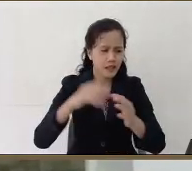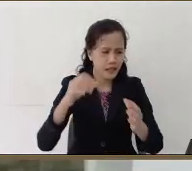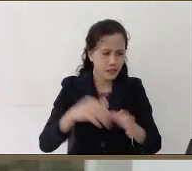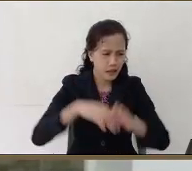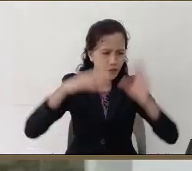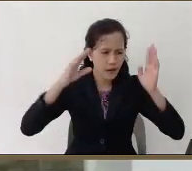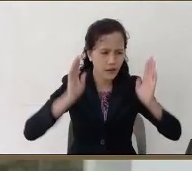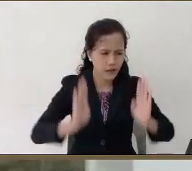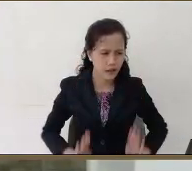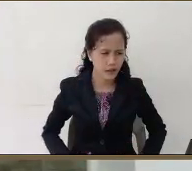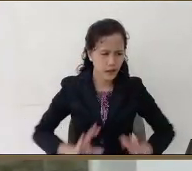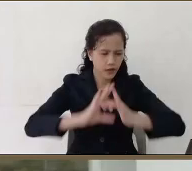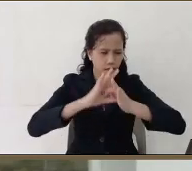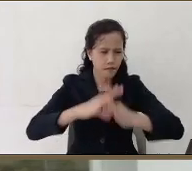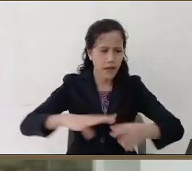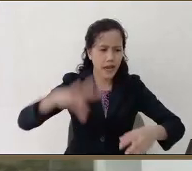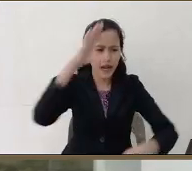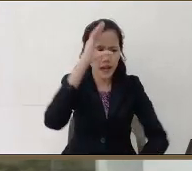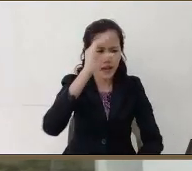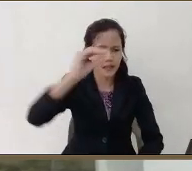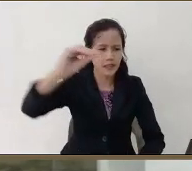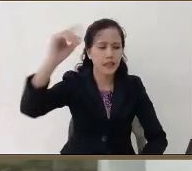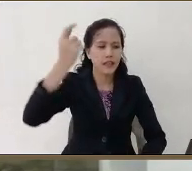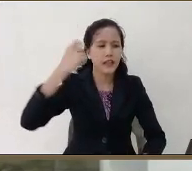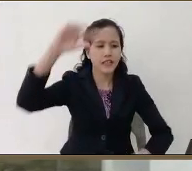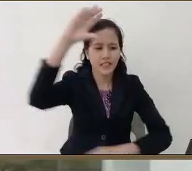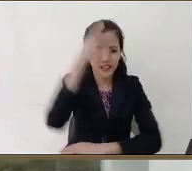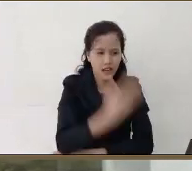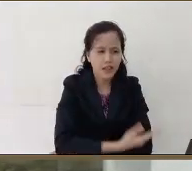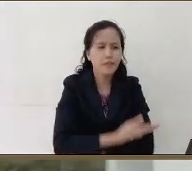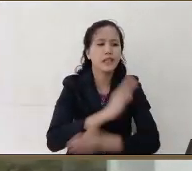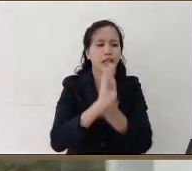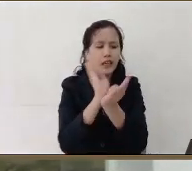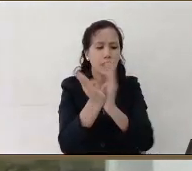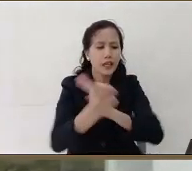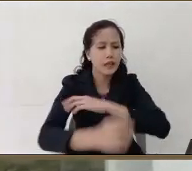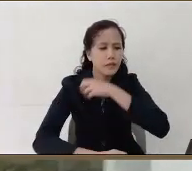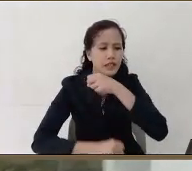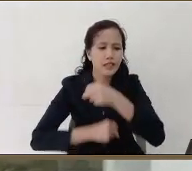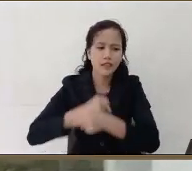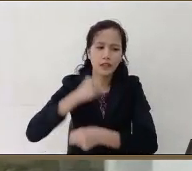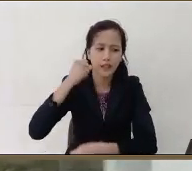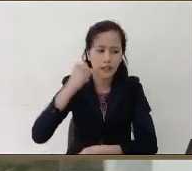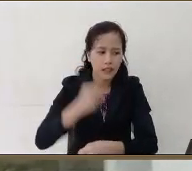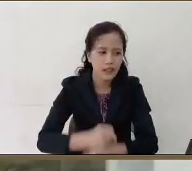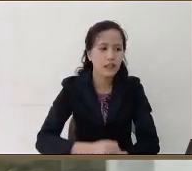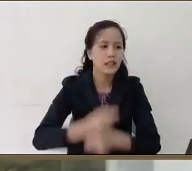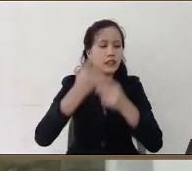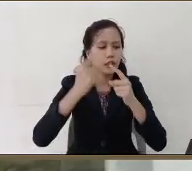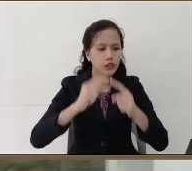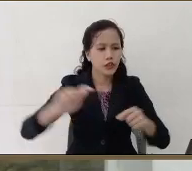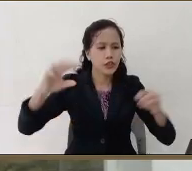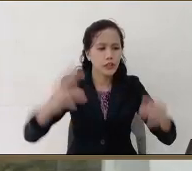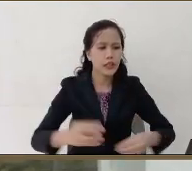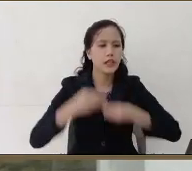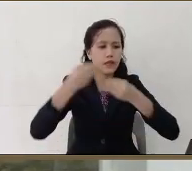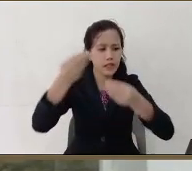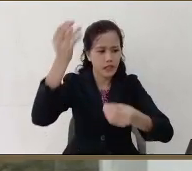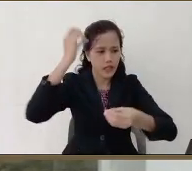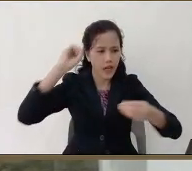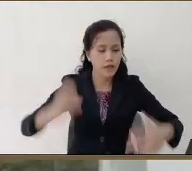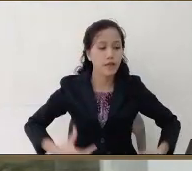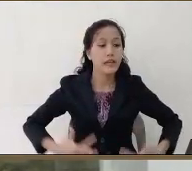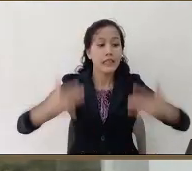That in the form of man, the Son became the Lamb, to give